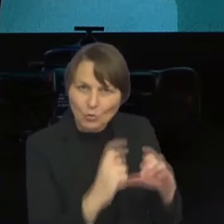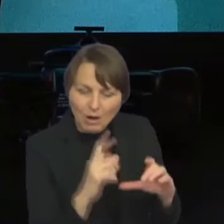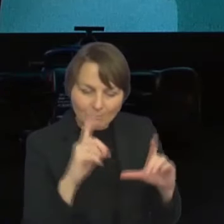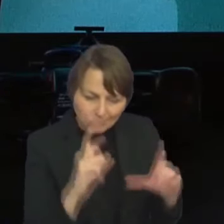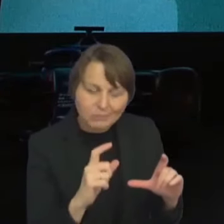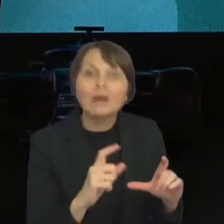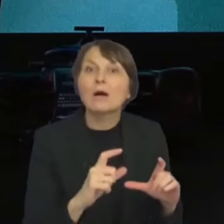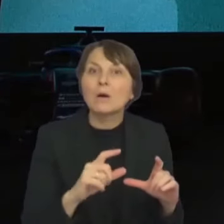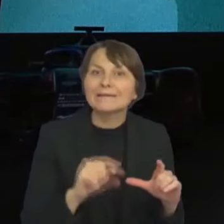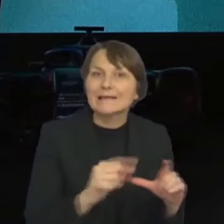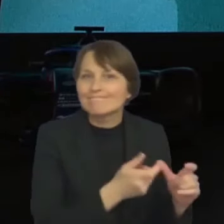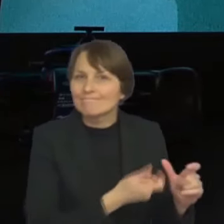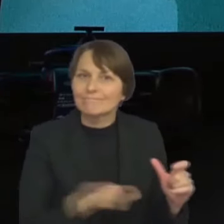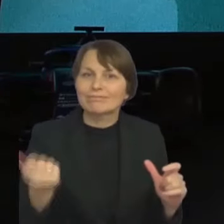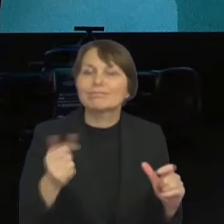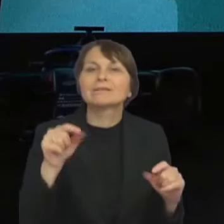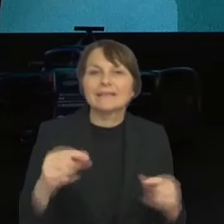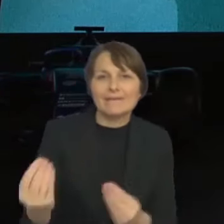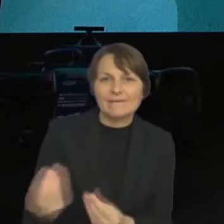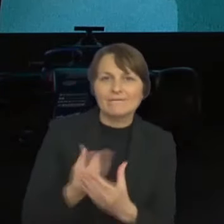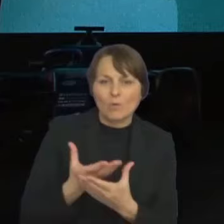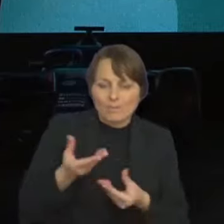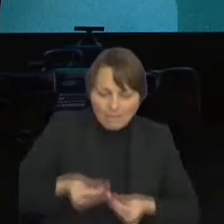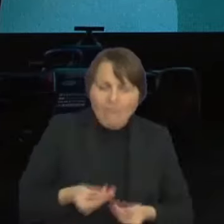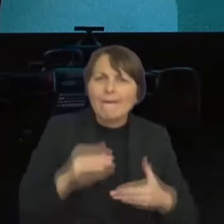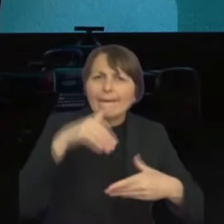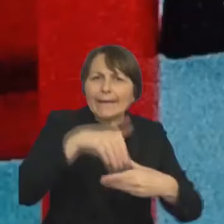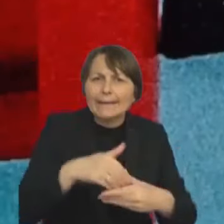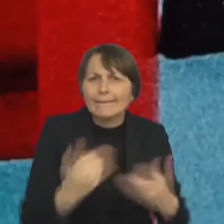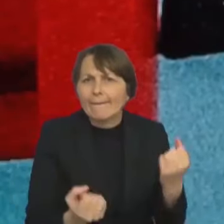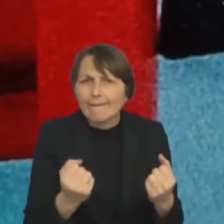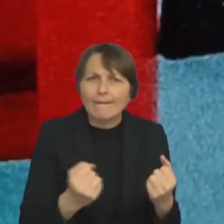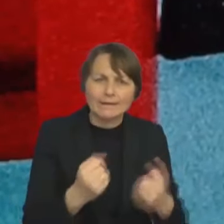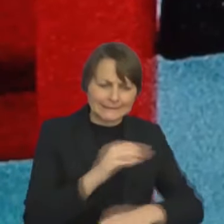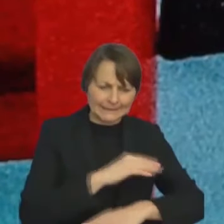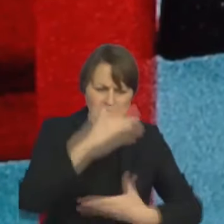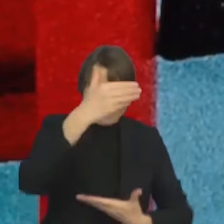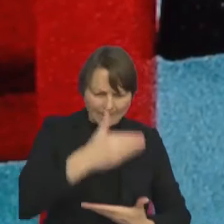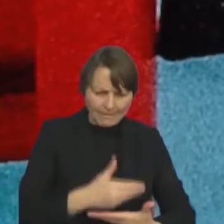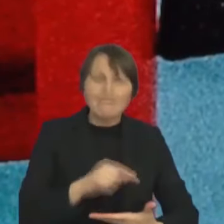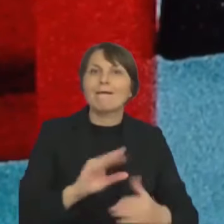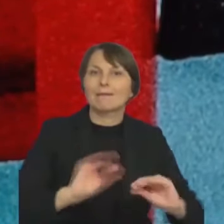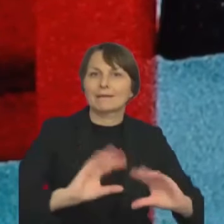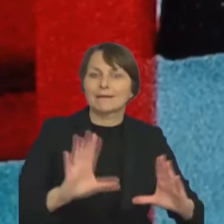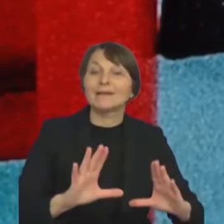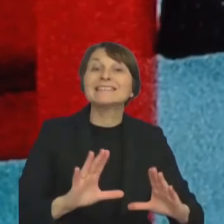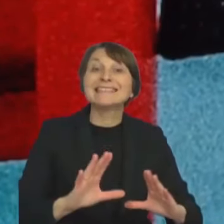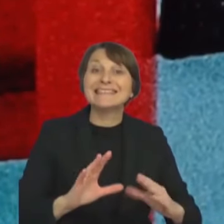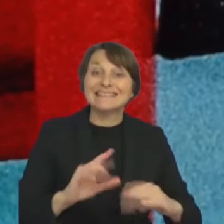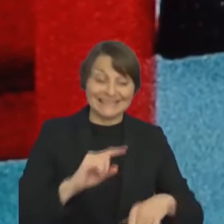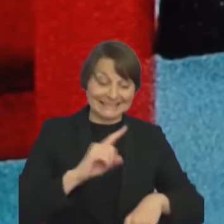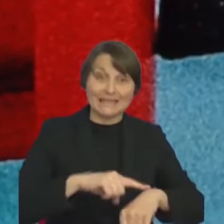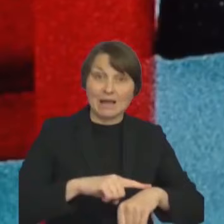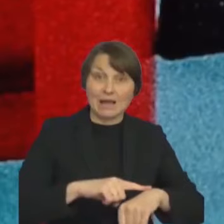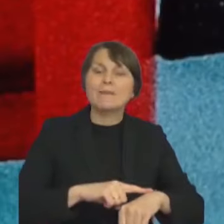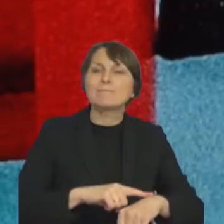can immediately have the information of the architecture of the vehicle on their phones. This can save up to 15 minutes for the extraction